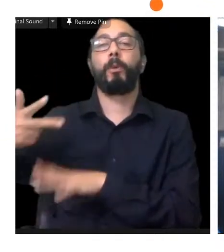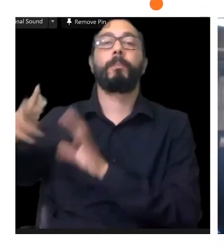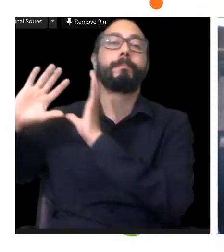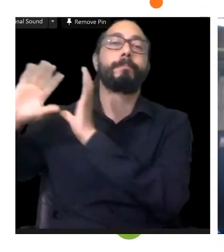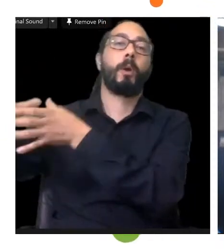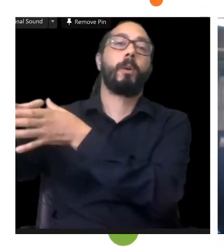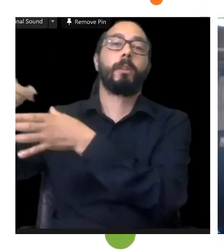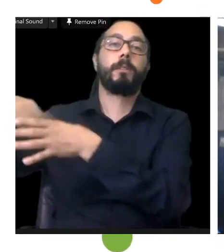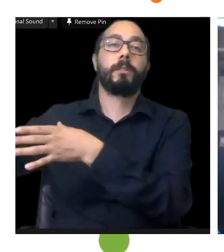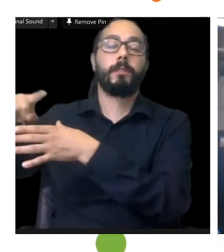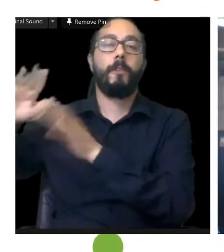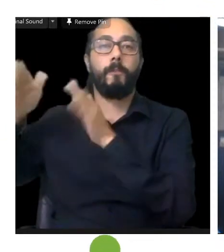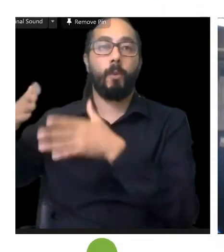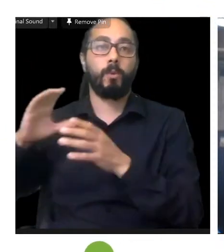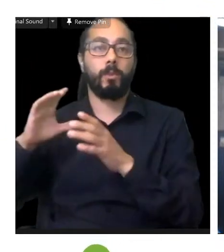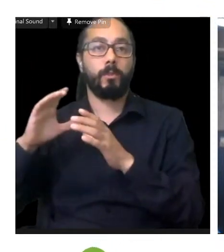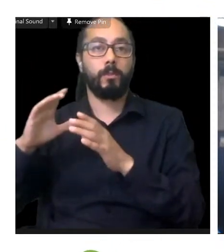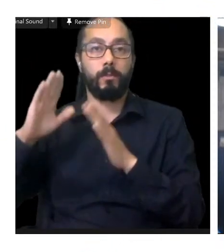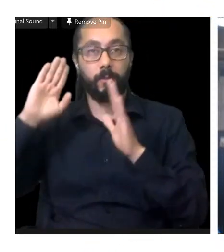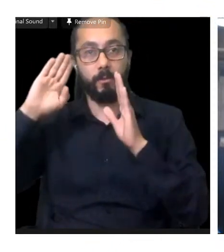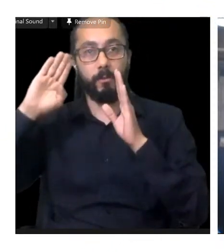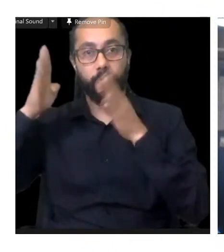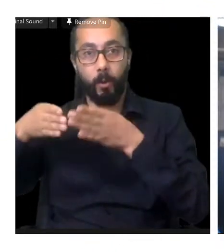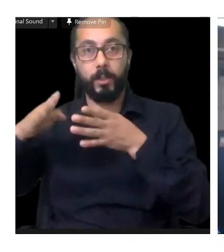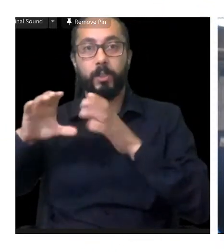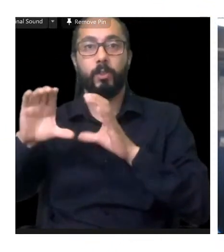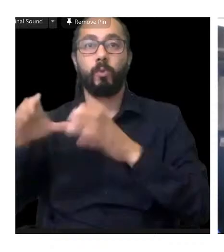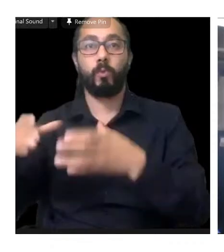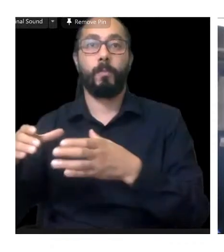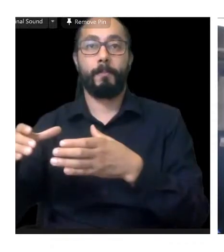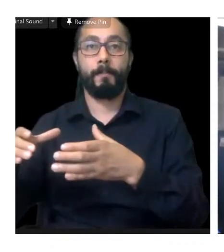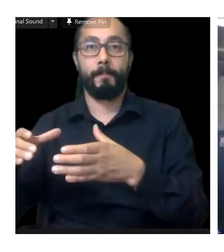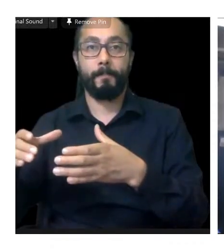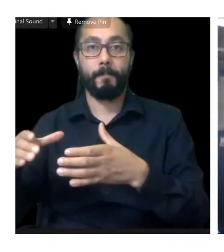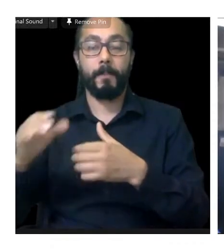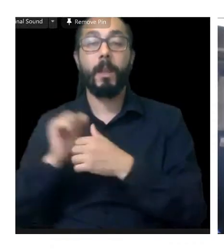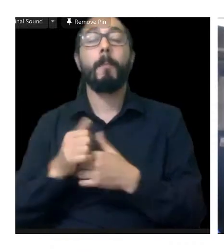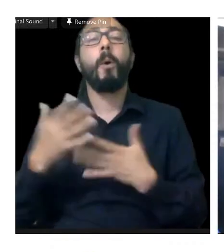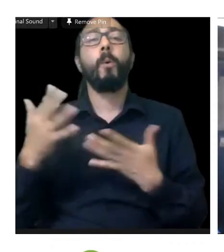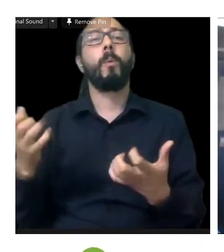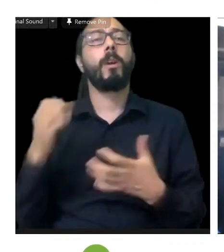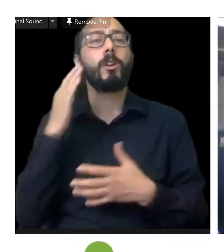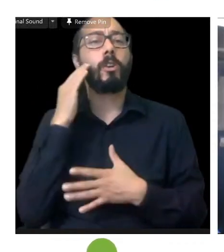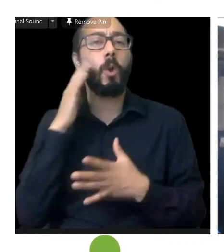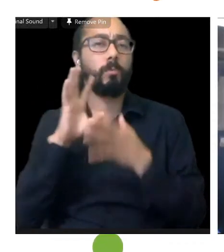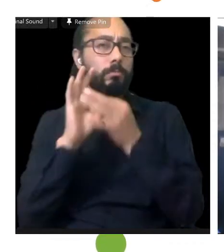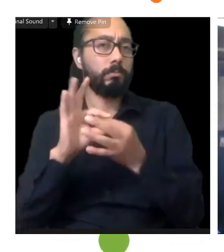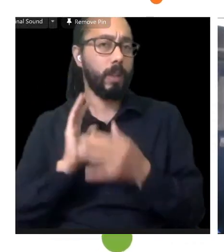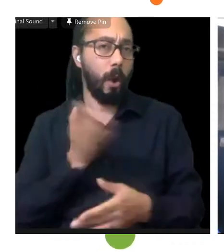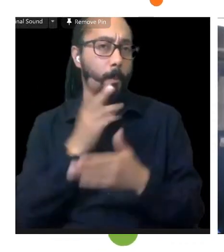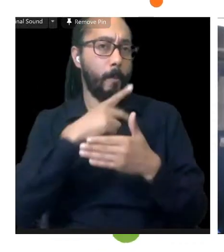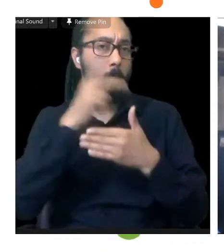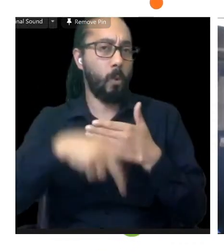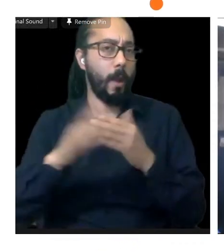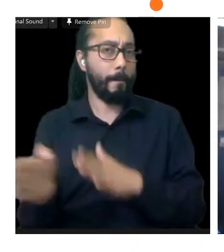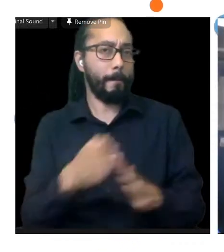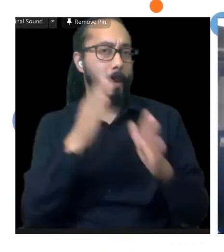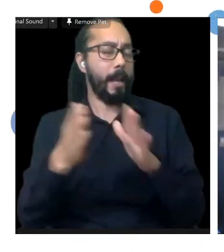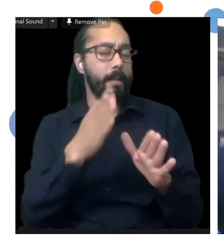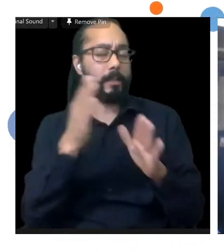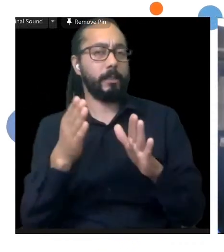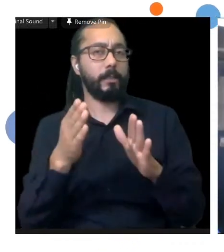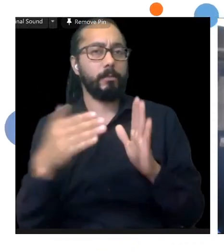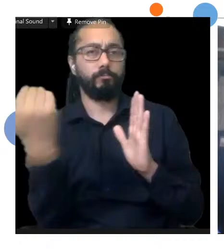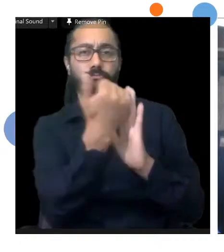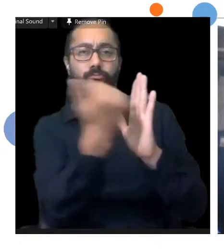real-time feedback about the alternative programming that we were cooking up, but we also wanted to get a sense of what was important to